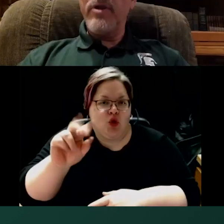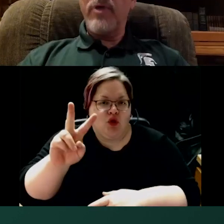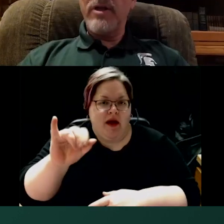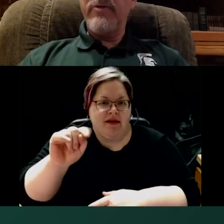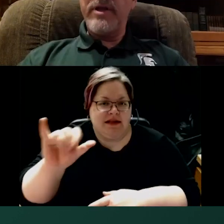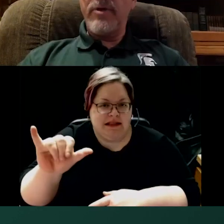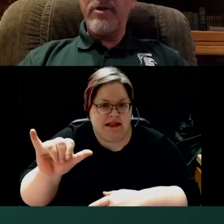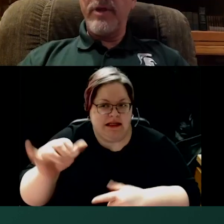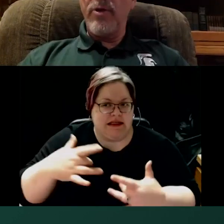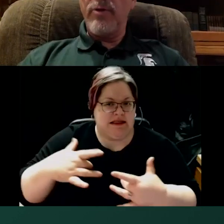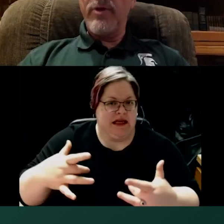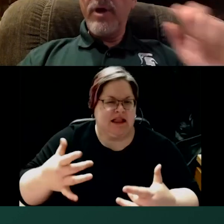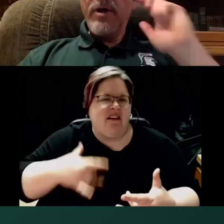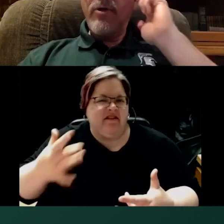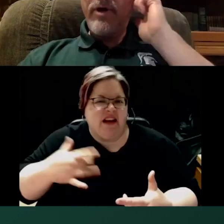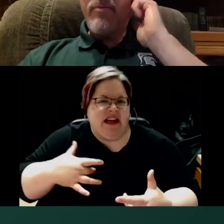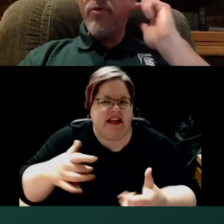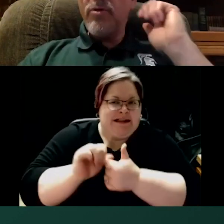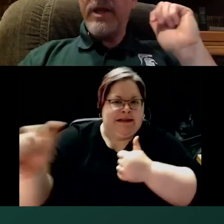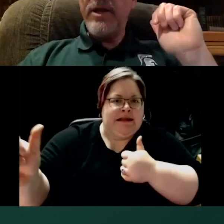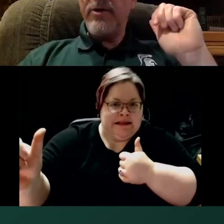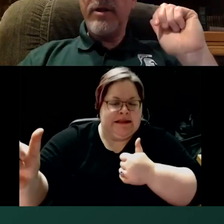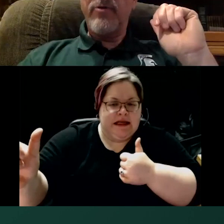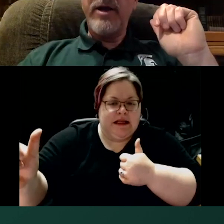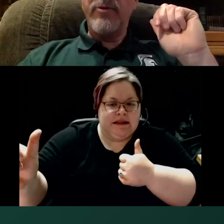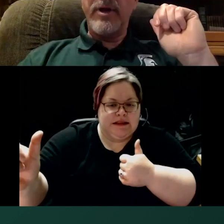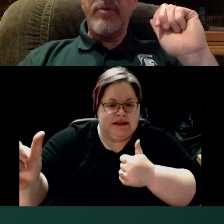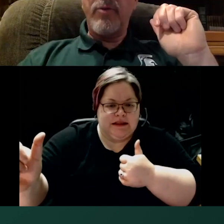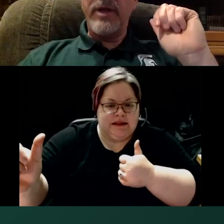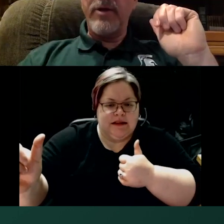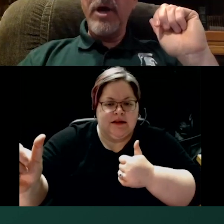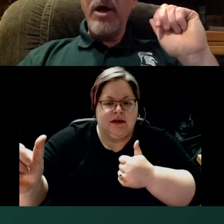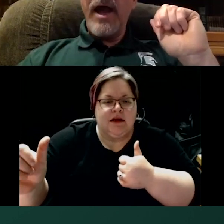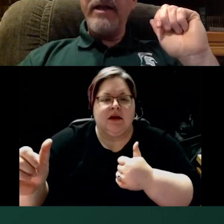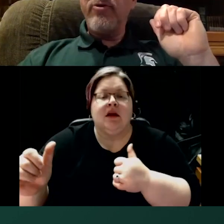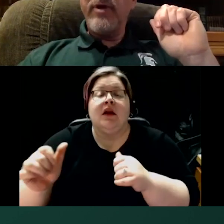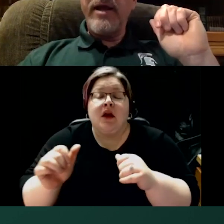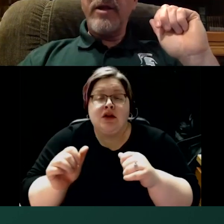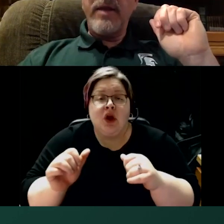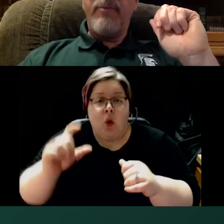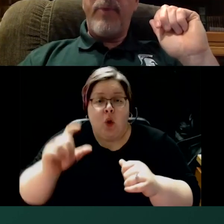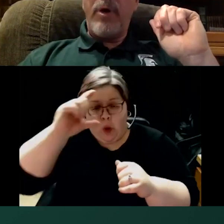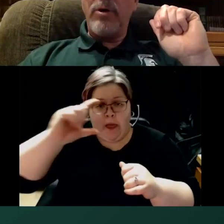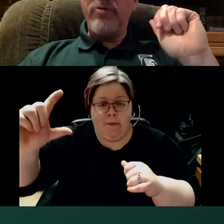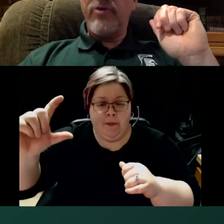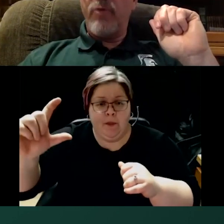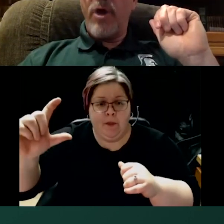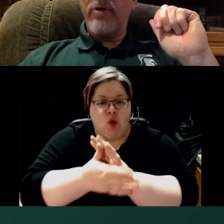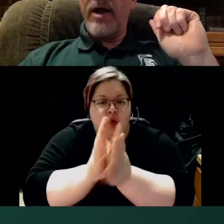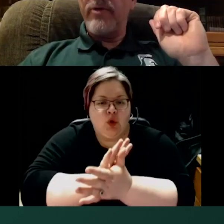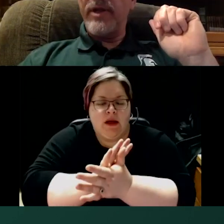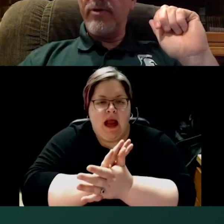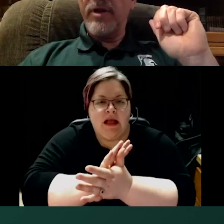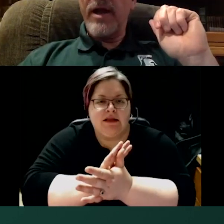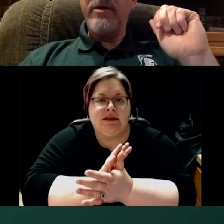the moon is relatively close to the earth. So its pull here is greater than its pull here. And it creates a bulge of